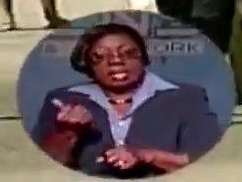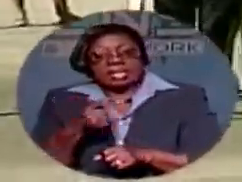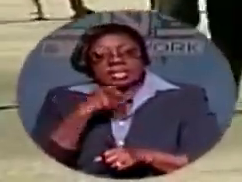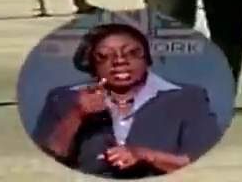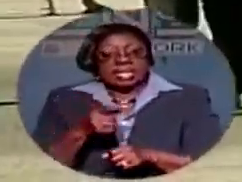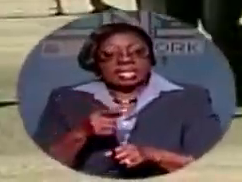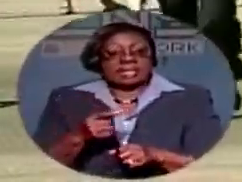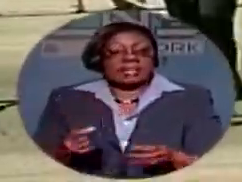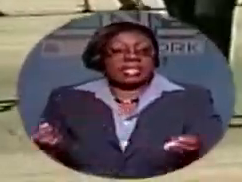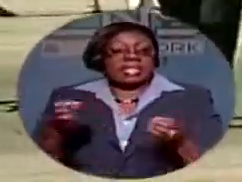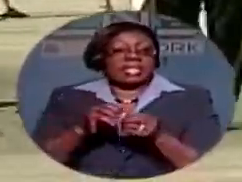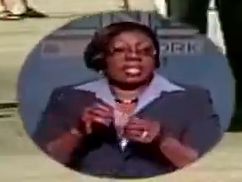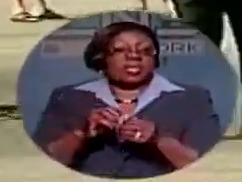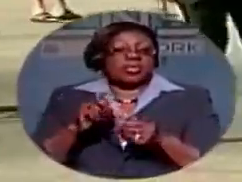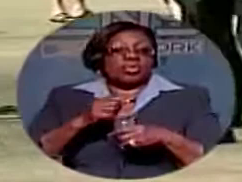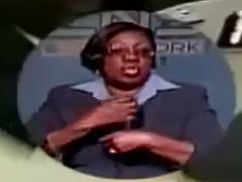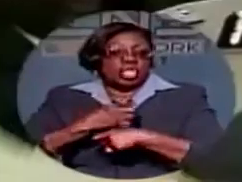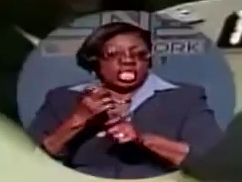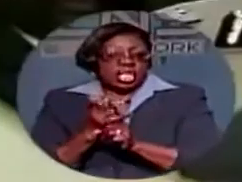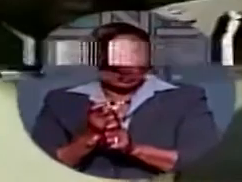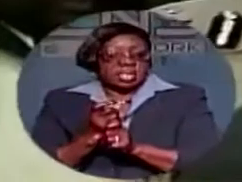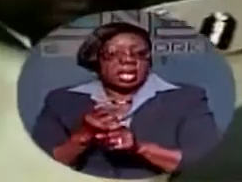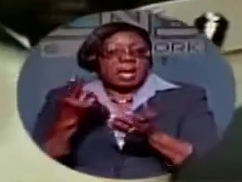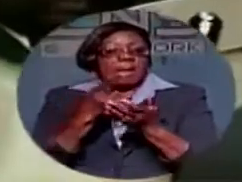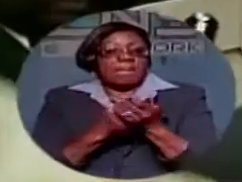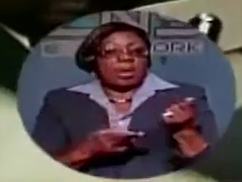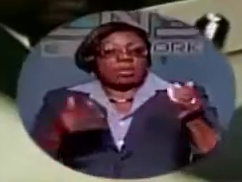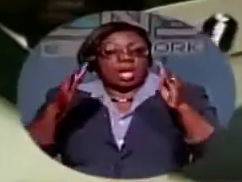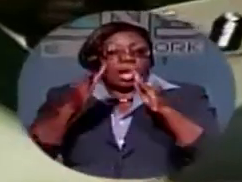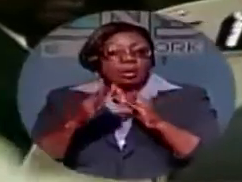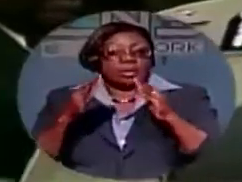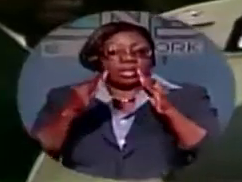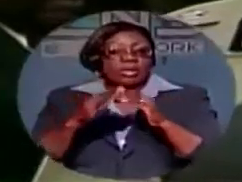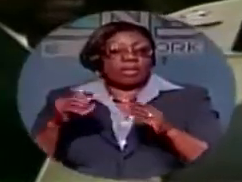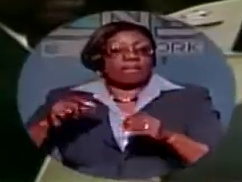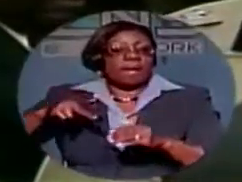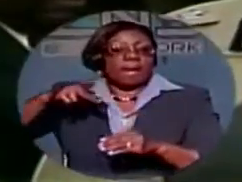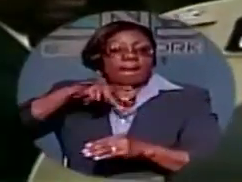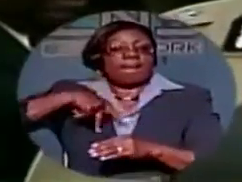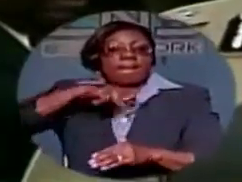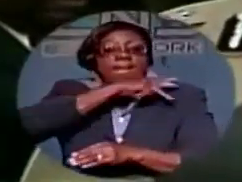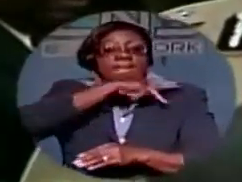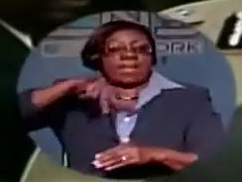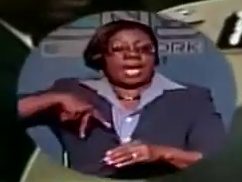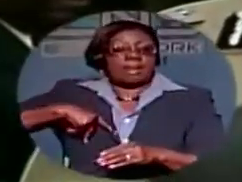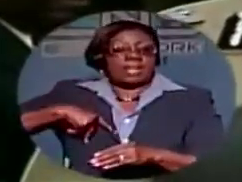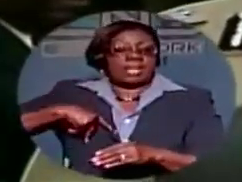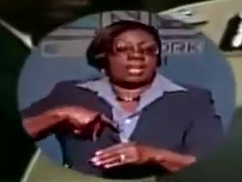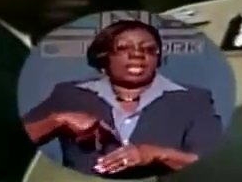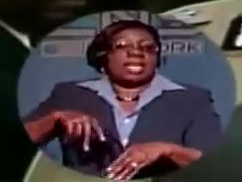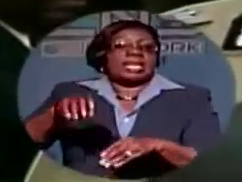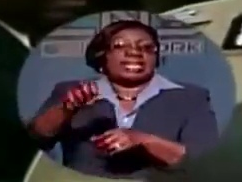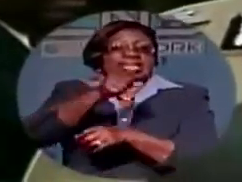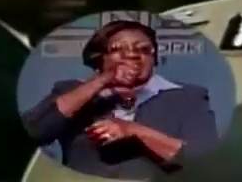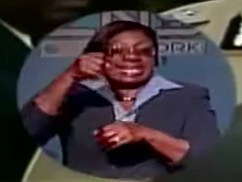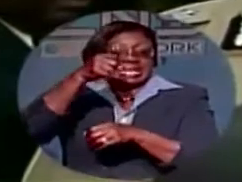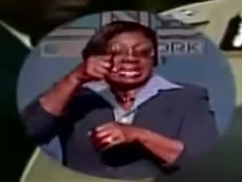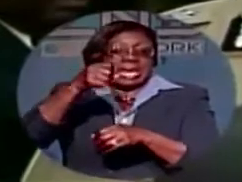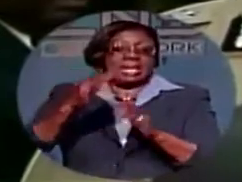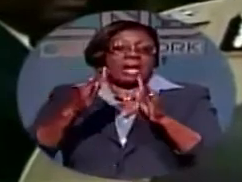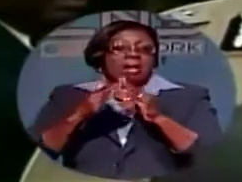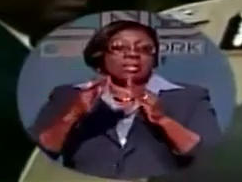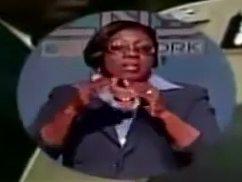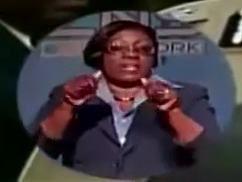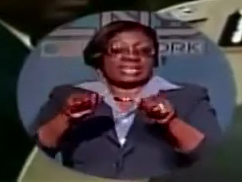to just a unique twist to history. Both houses of Parliament, namely the Senate and the House of